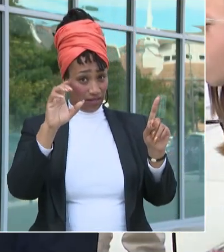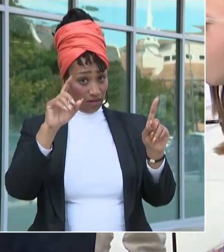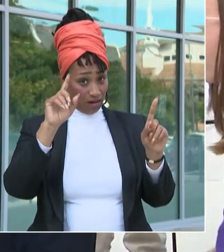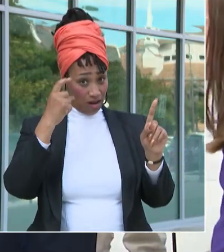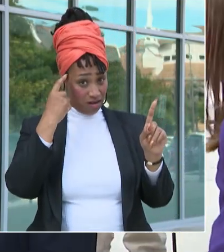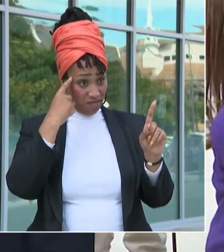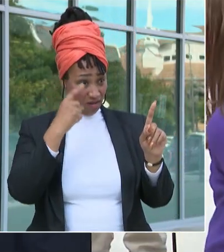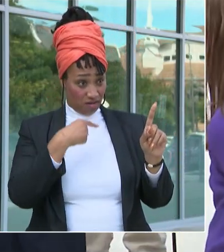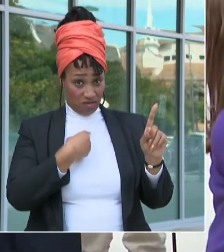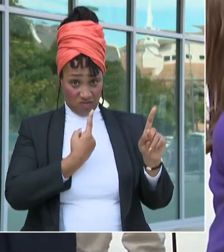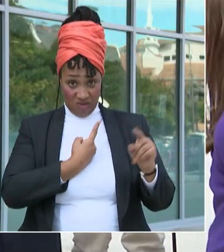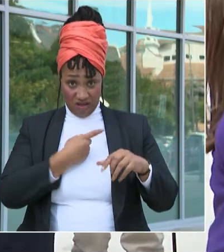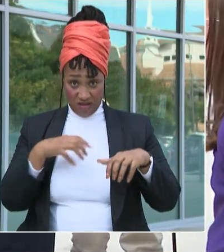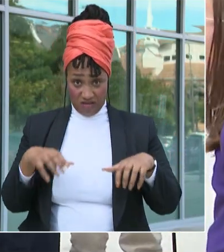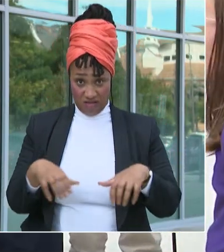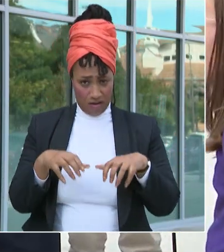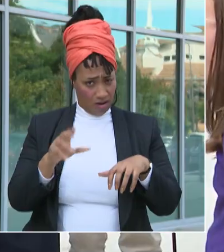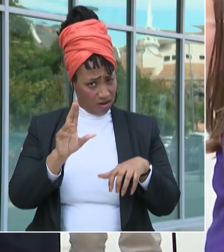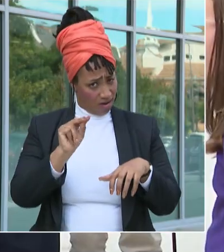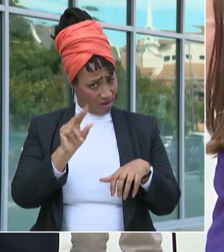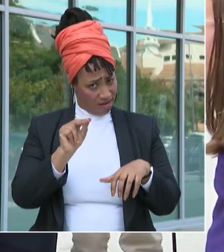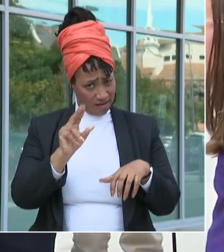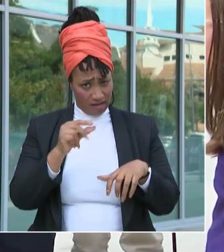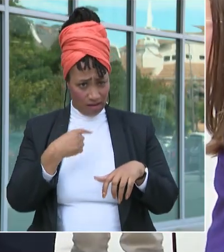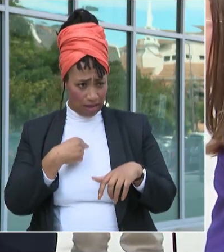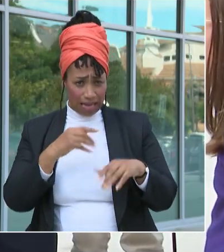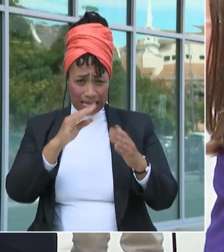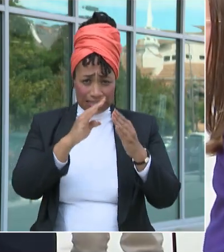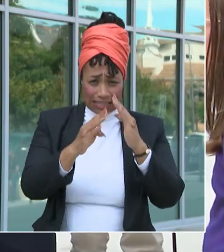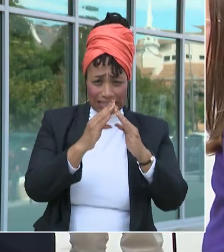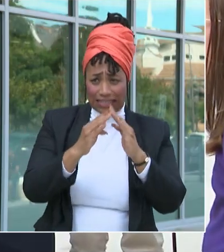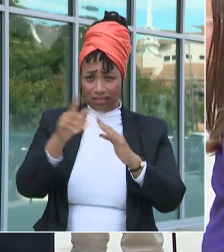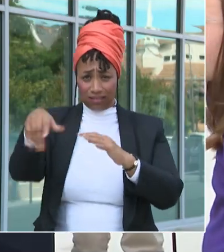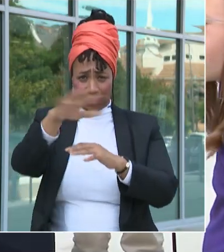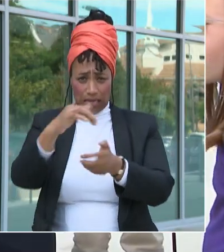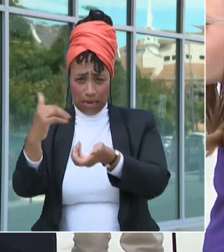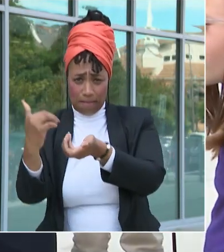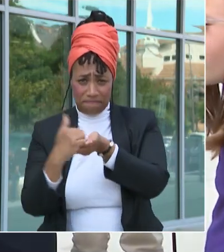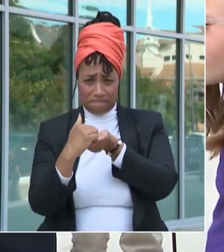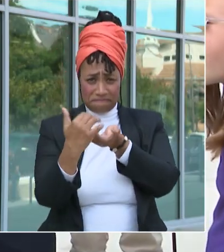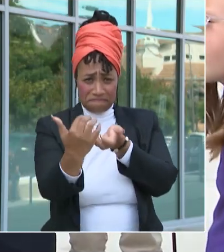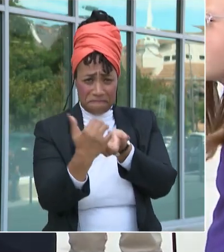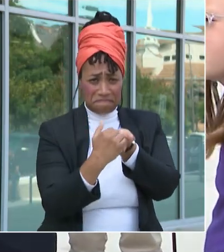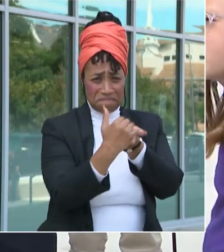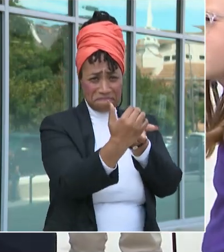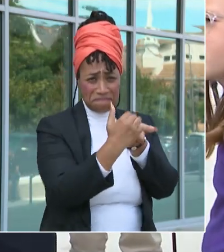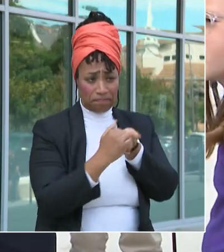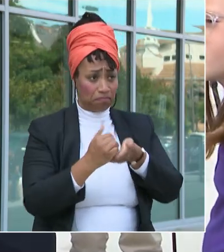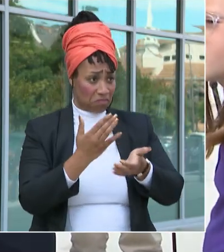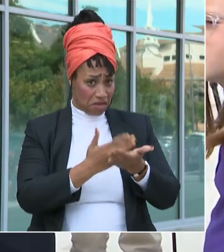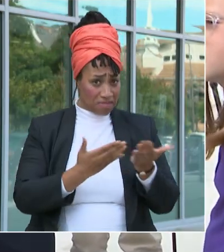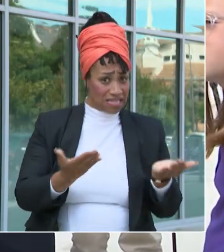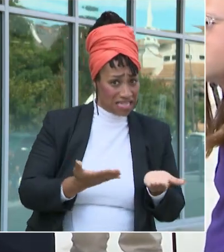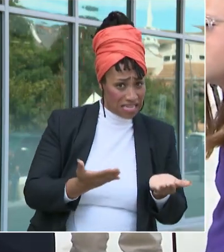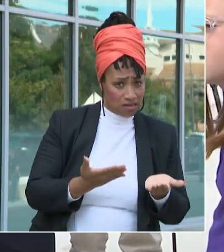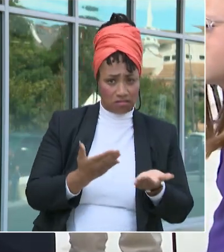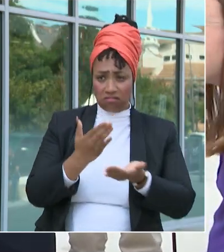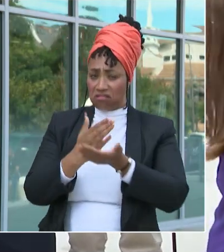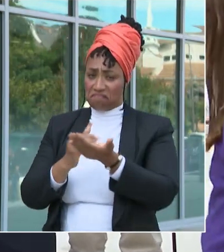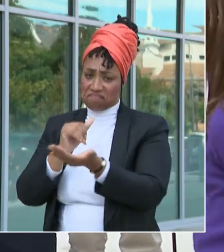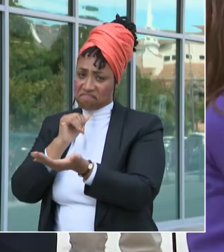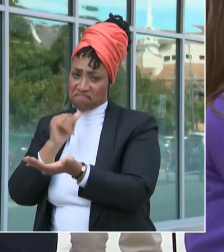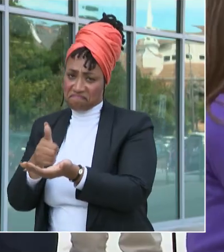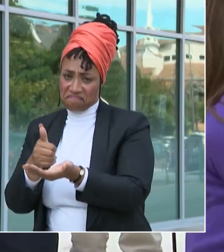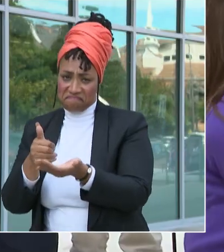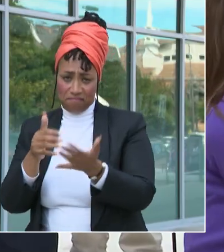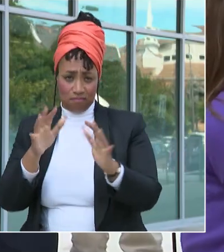work of so many people from the Truesdell community, some of whom are here and some who are not, as this moment has been many years in the